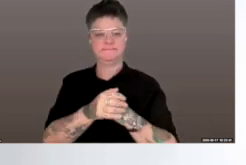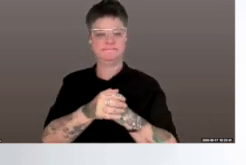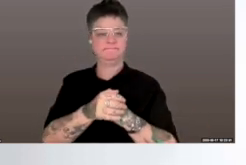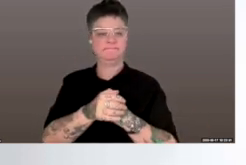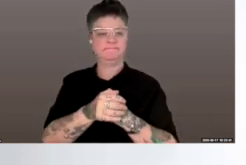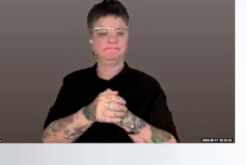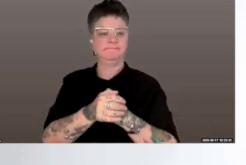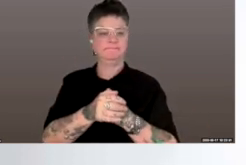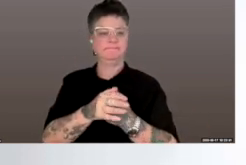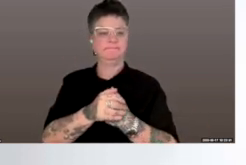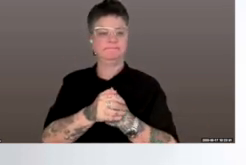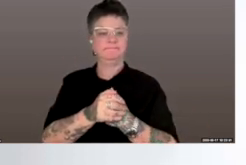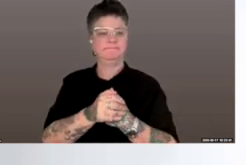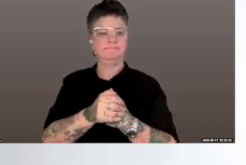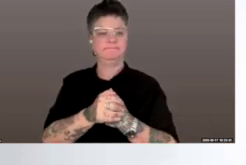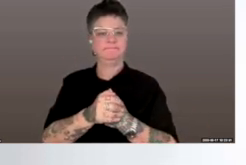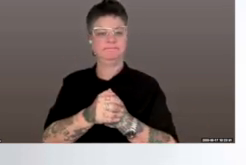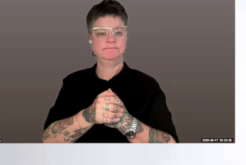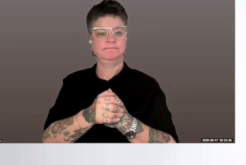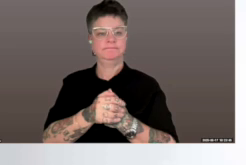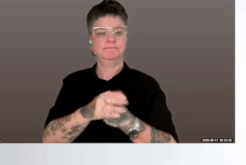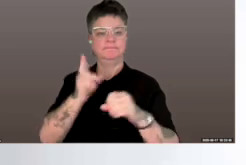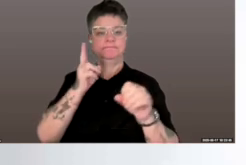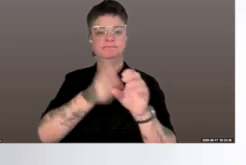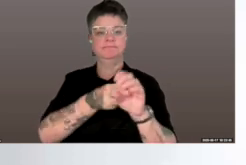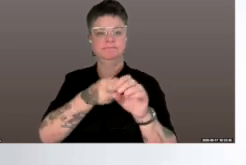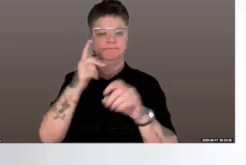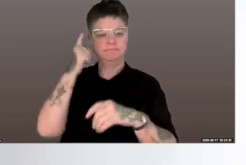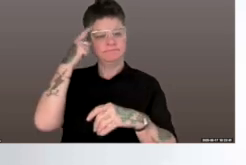the estimate for repair or